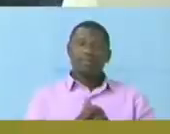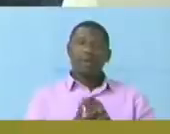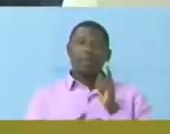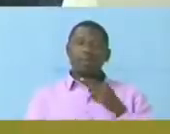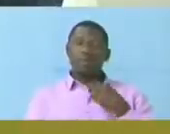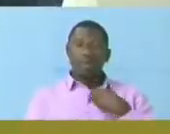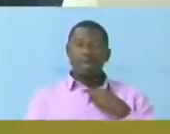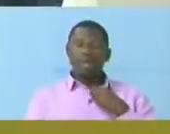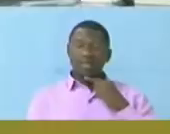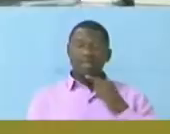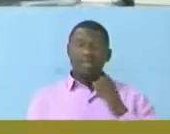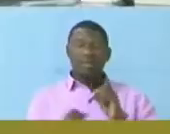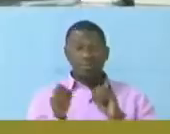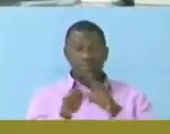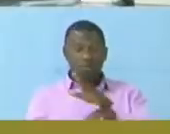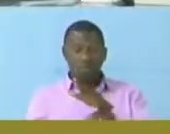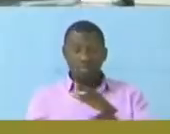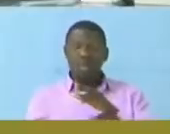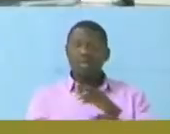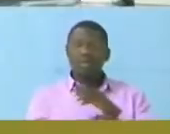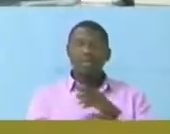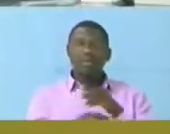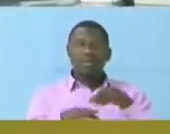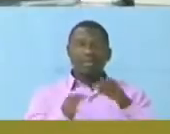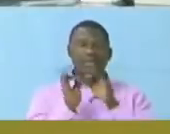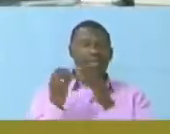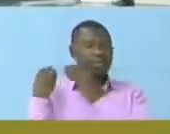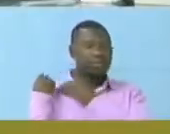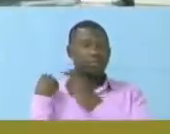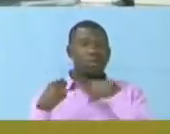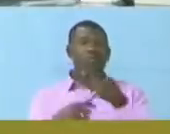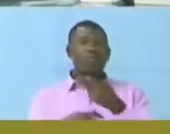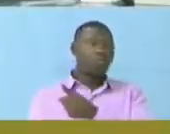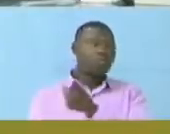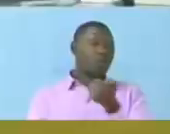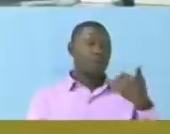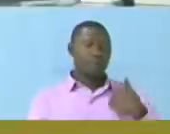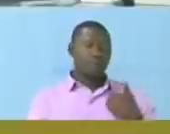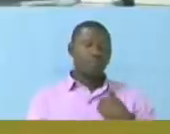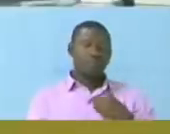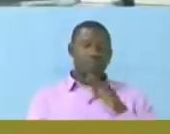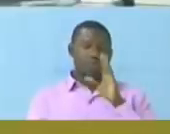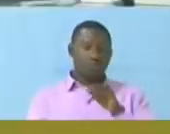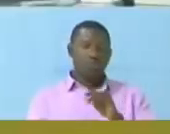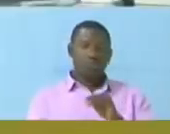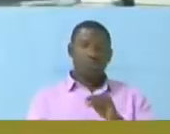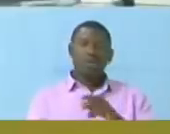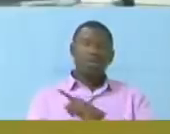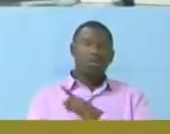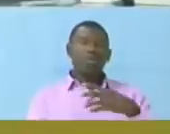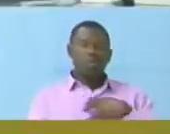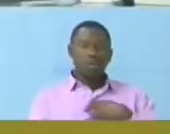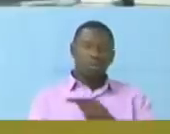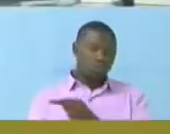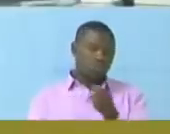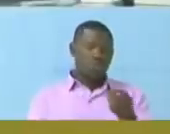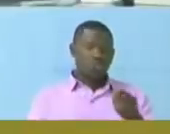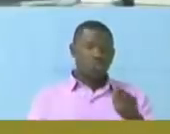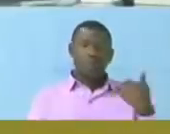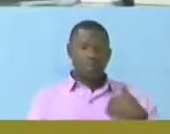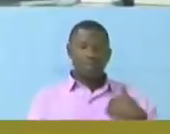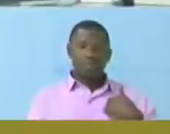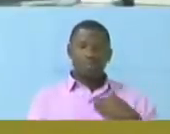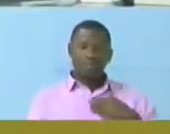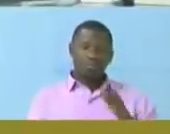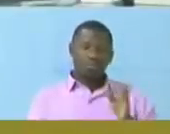But my directives are going to be carried by some people. And I don't want to subject those people to